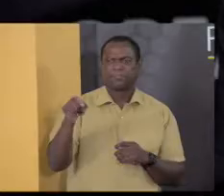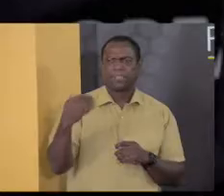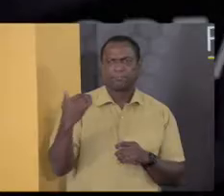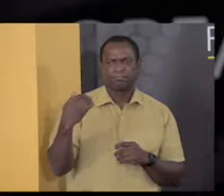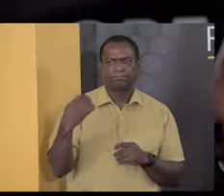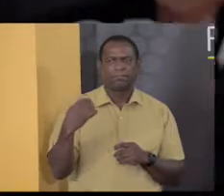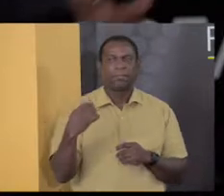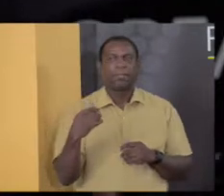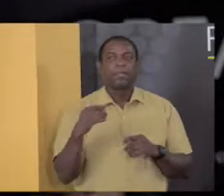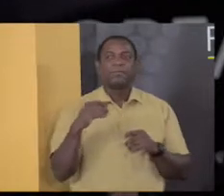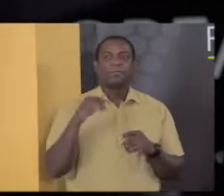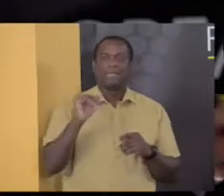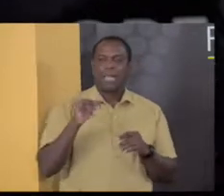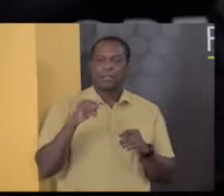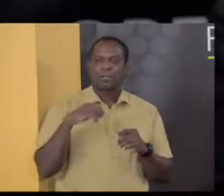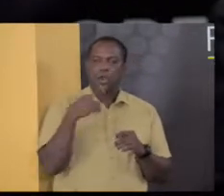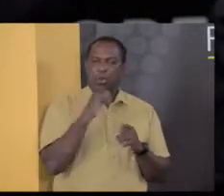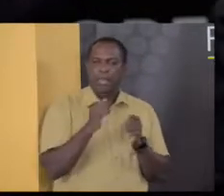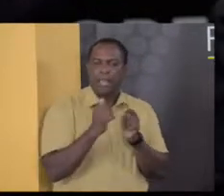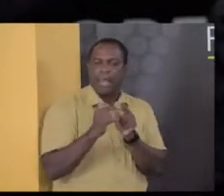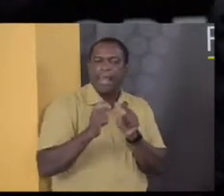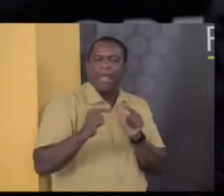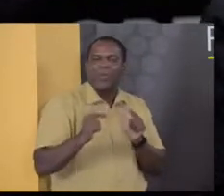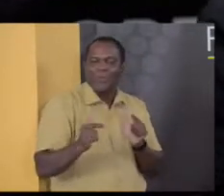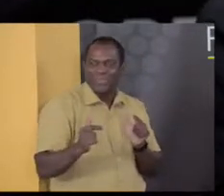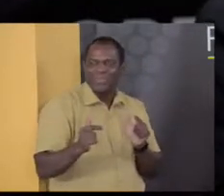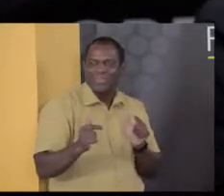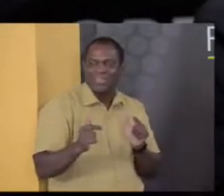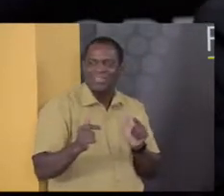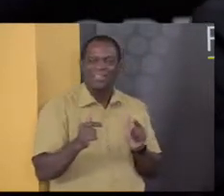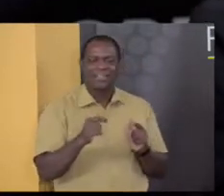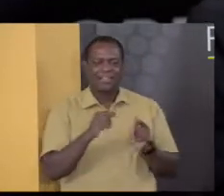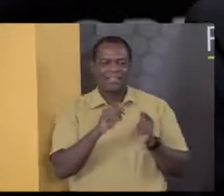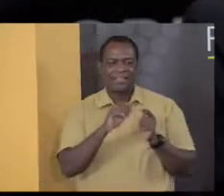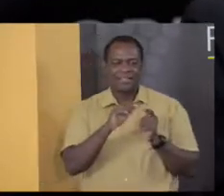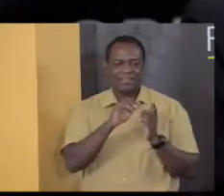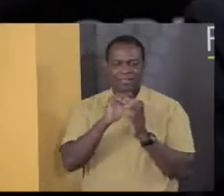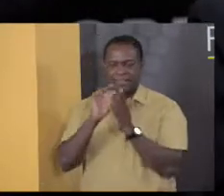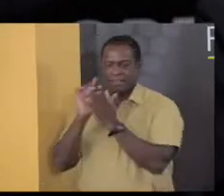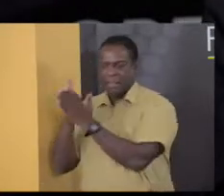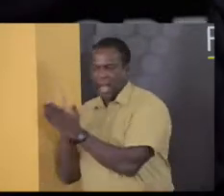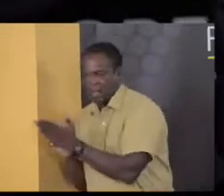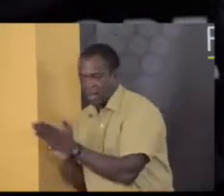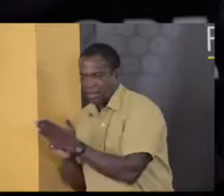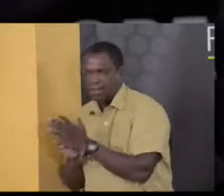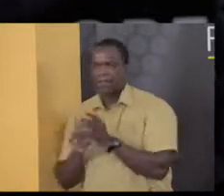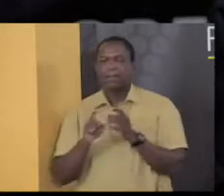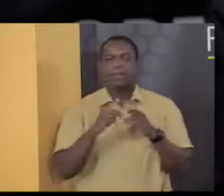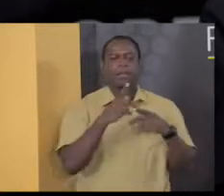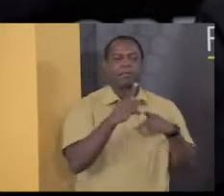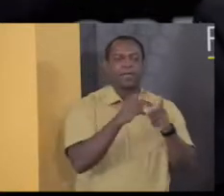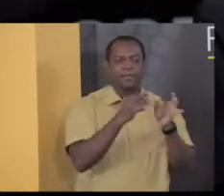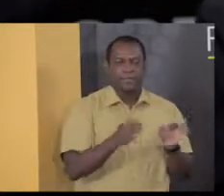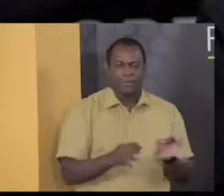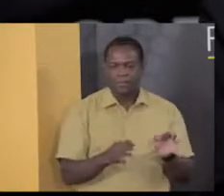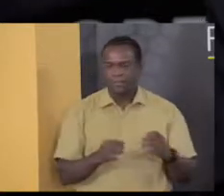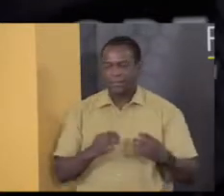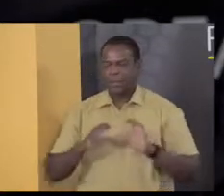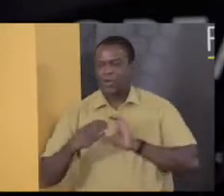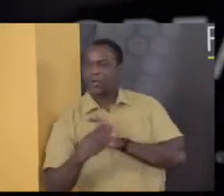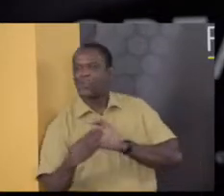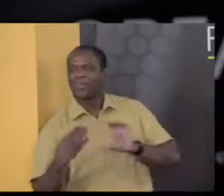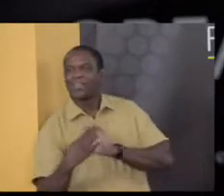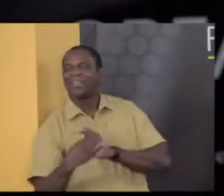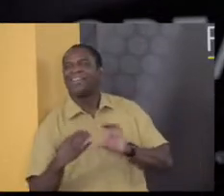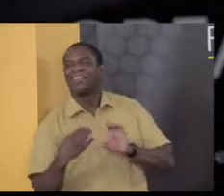between designer and manufacturer. So basically, you are